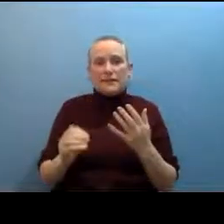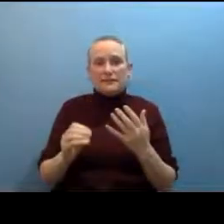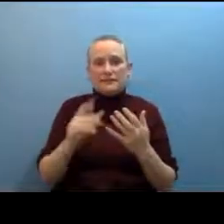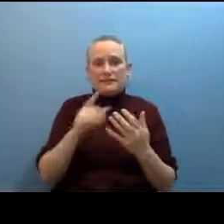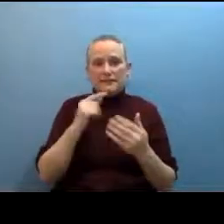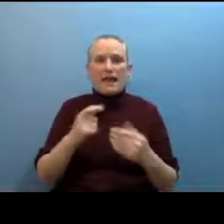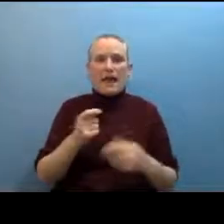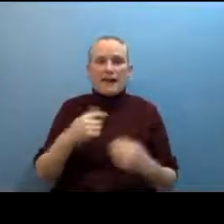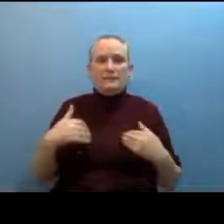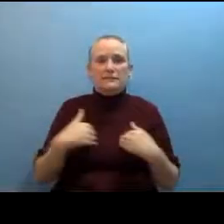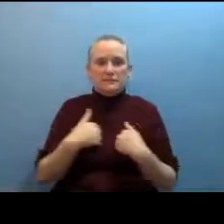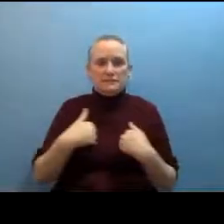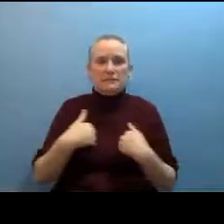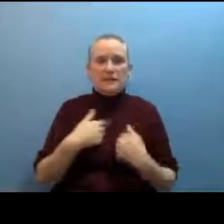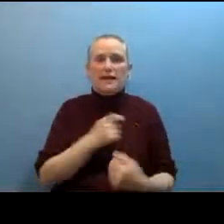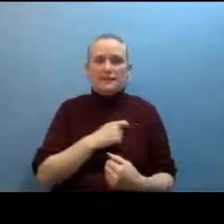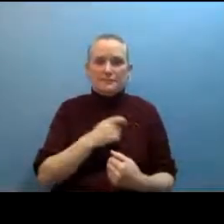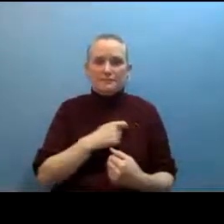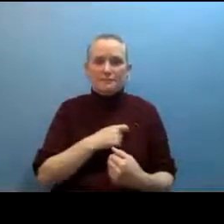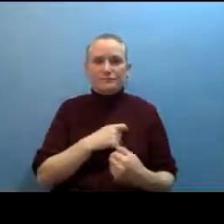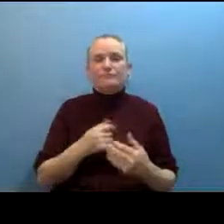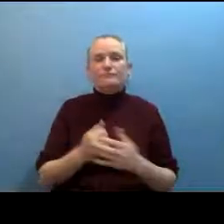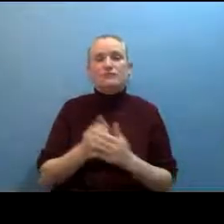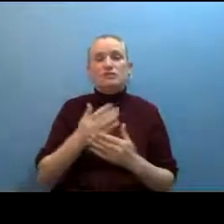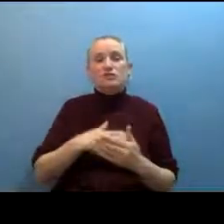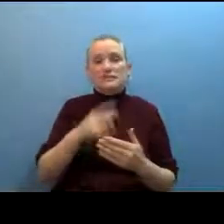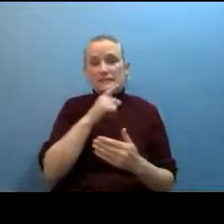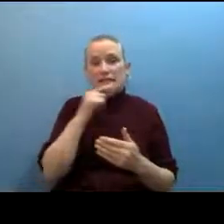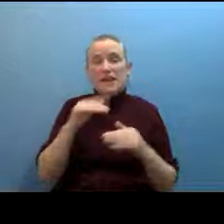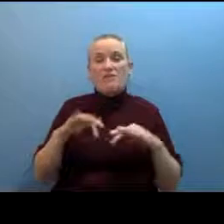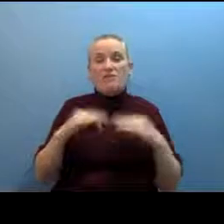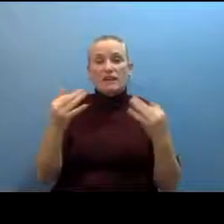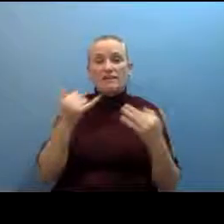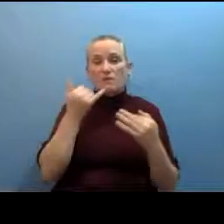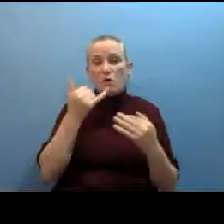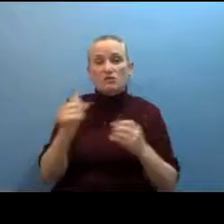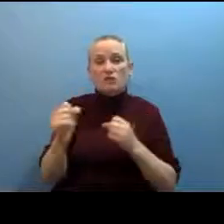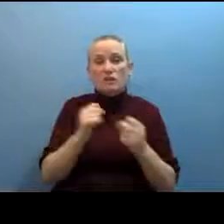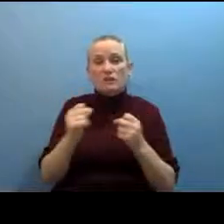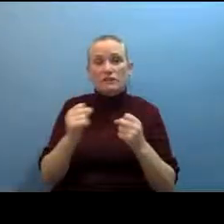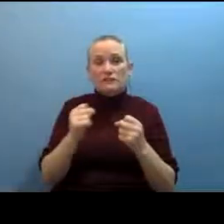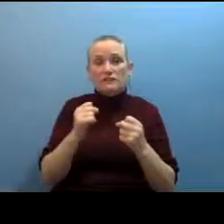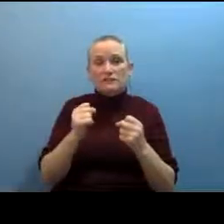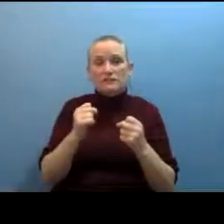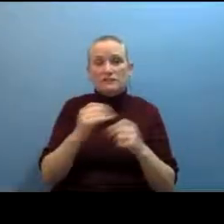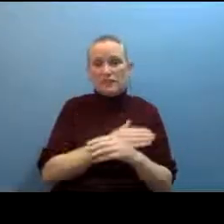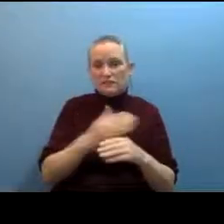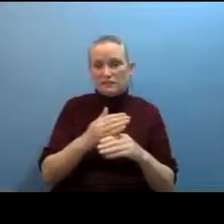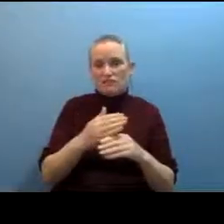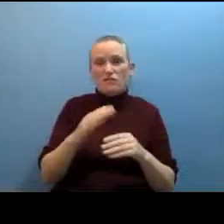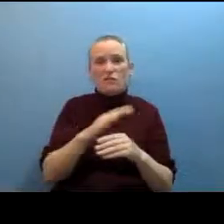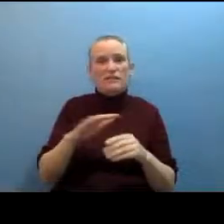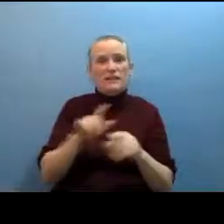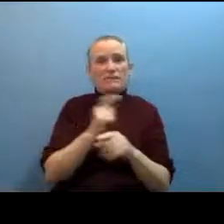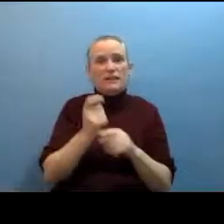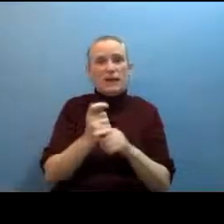experiencing anxiety. And just to say that the free phone service operated in response to COVID. So this is around the time of COVID as well.